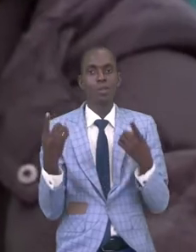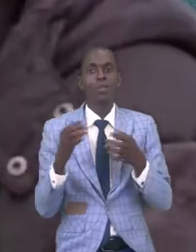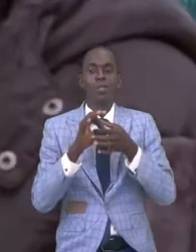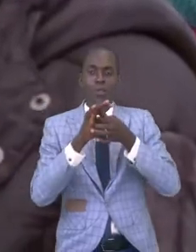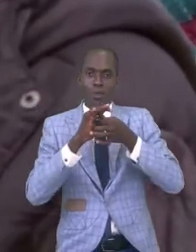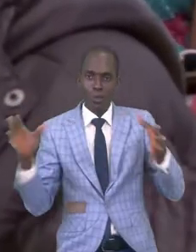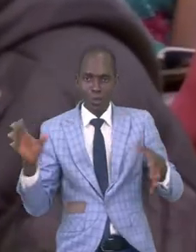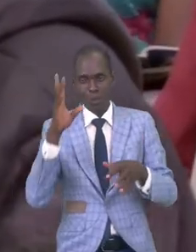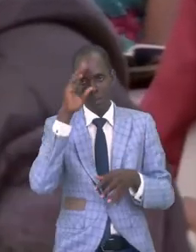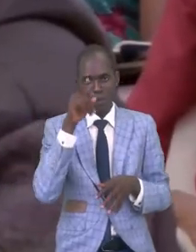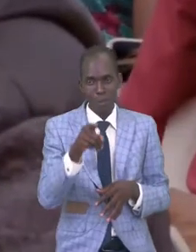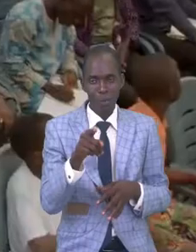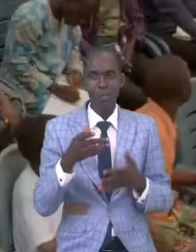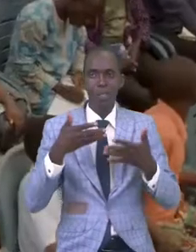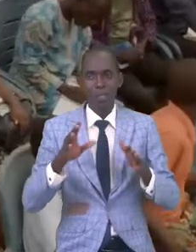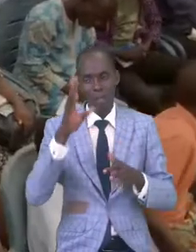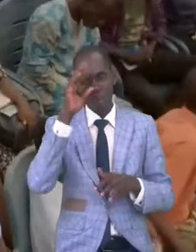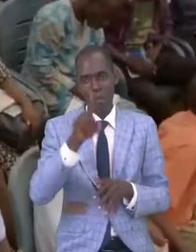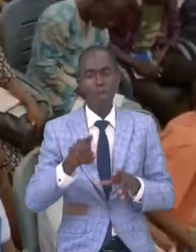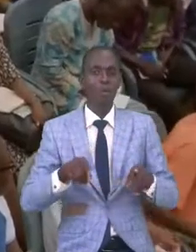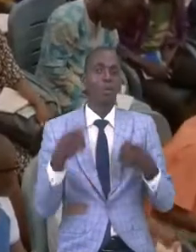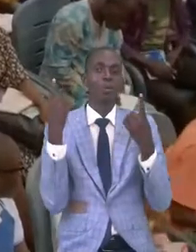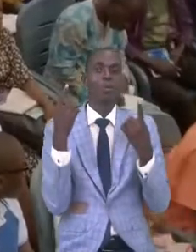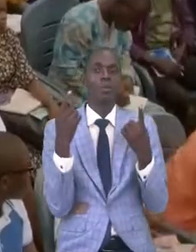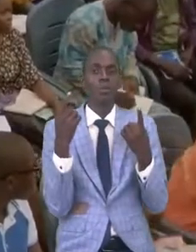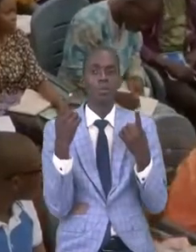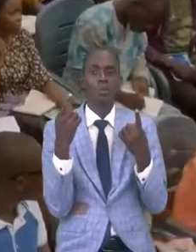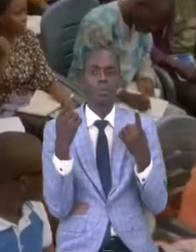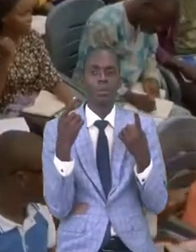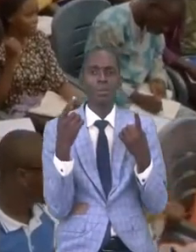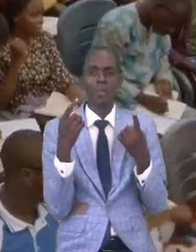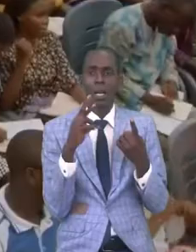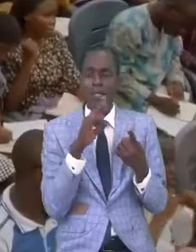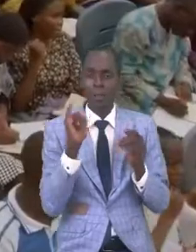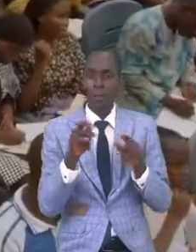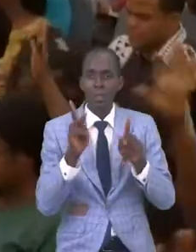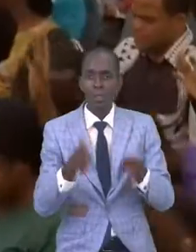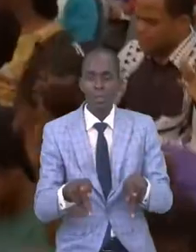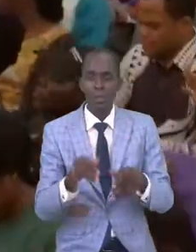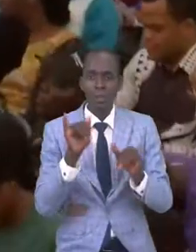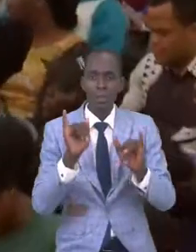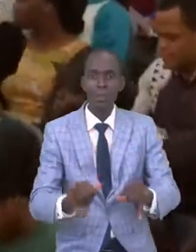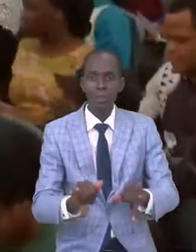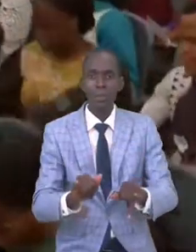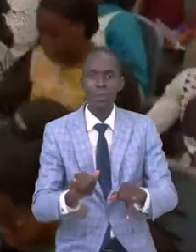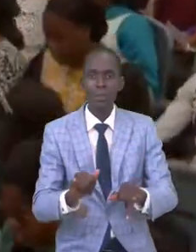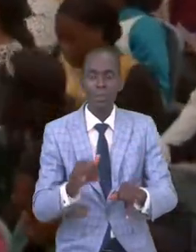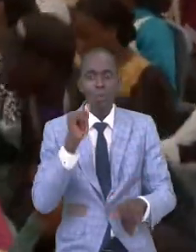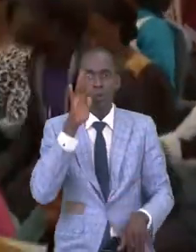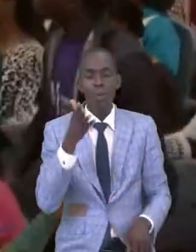Loosing, let him go. You see there? Is she